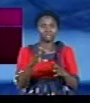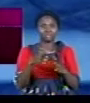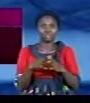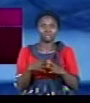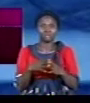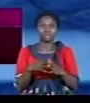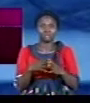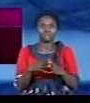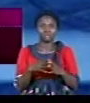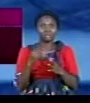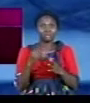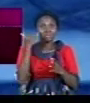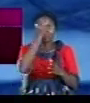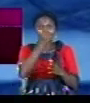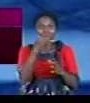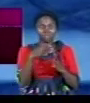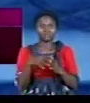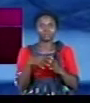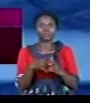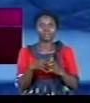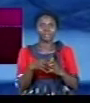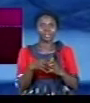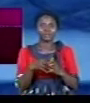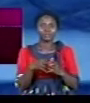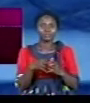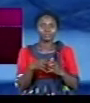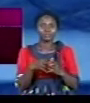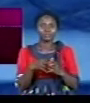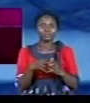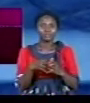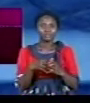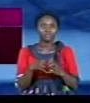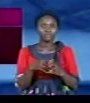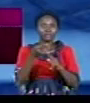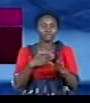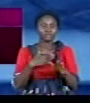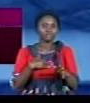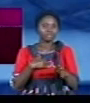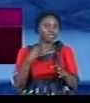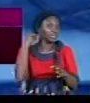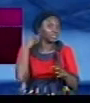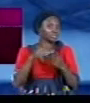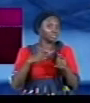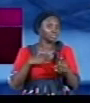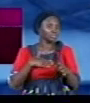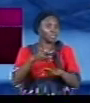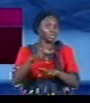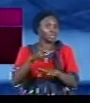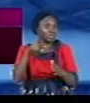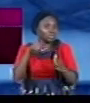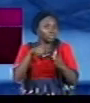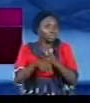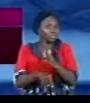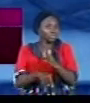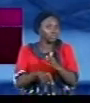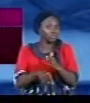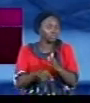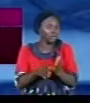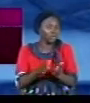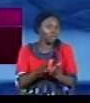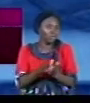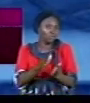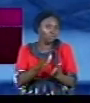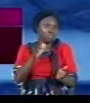swollen thing at your joint. From my neck to my toe, it was swollen. They said after this stage, it has gotten to the cancer